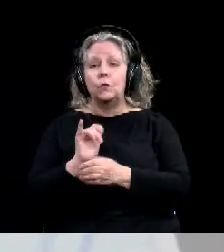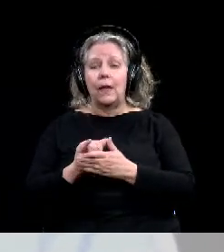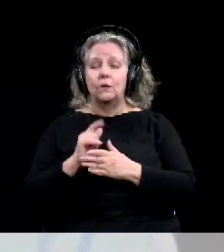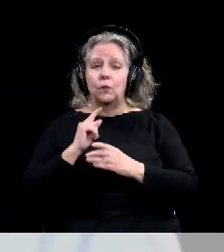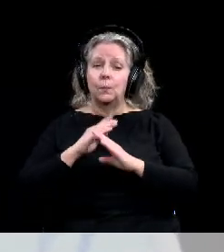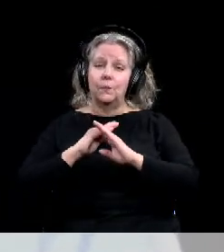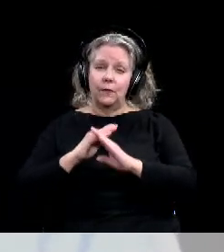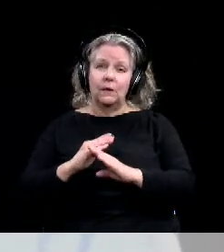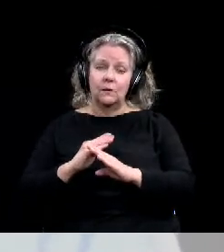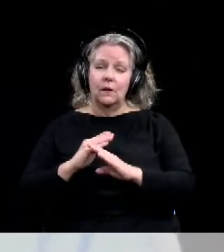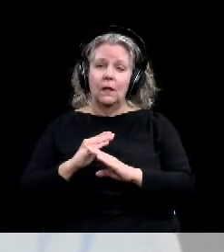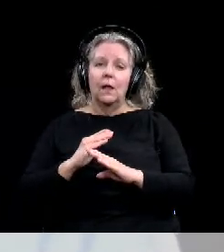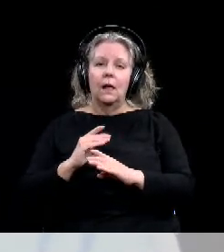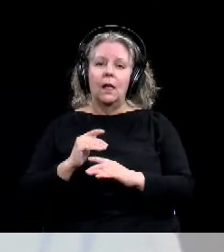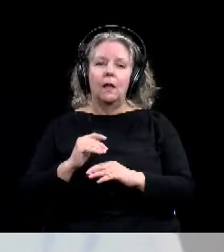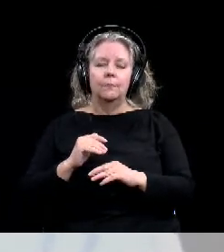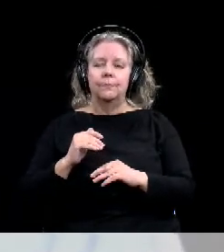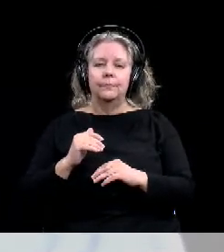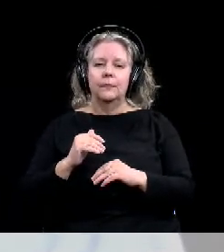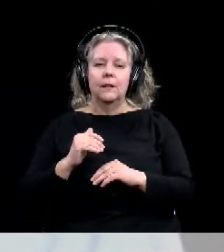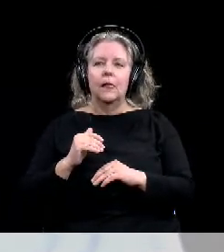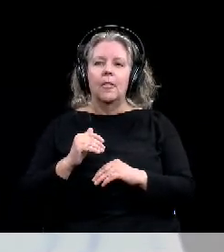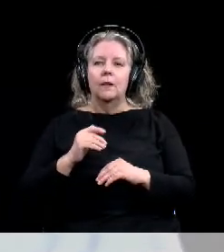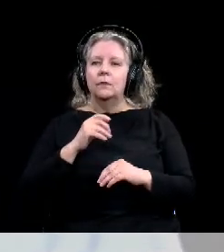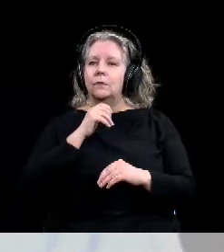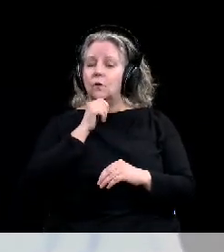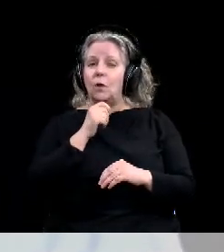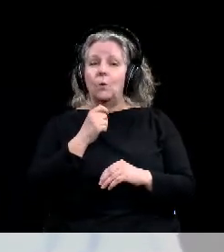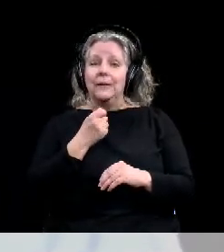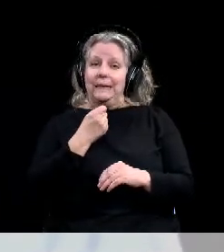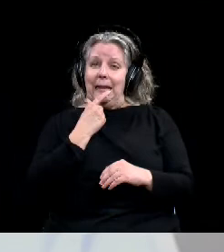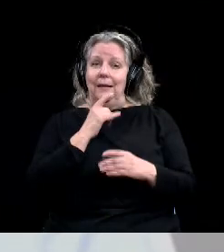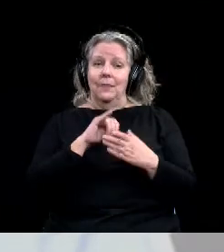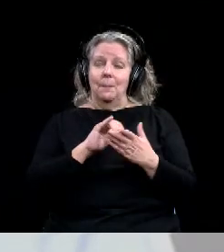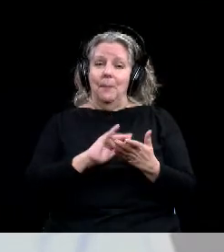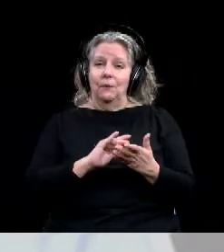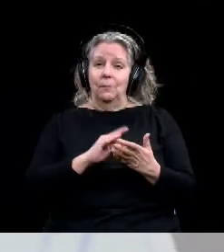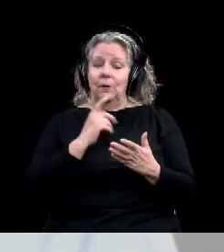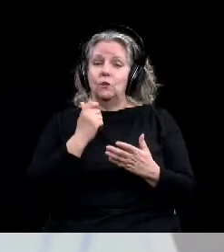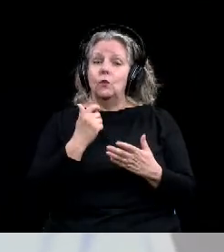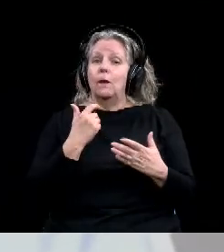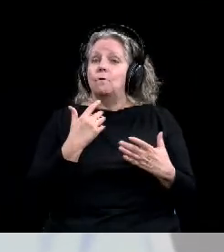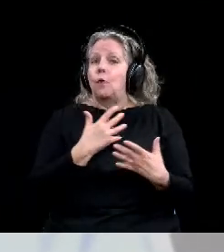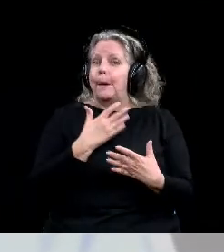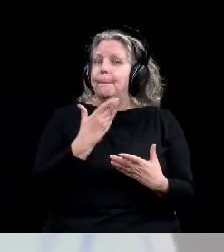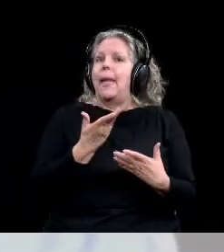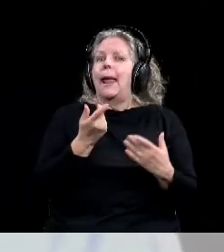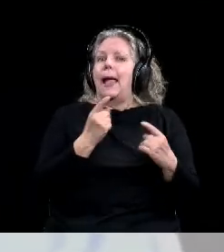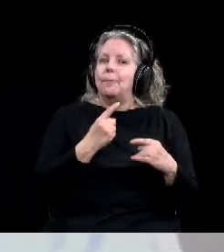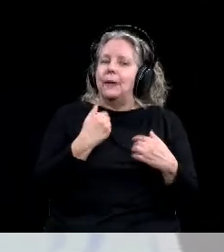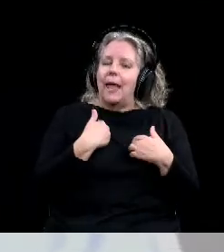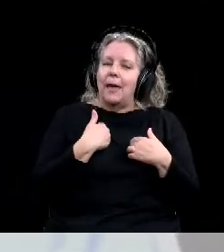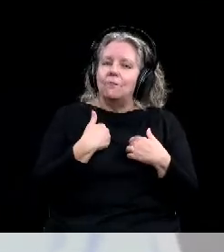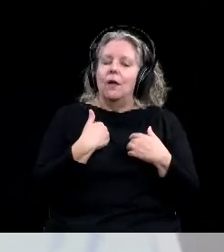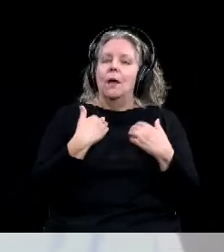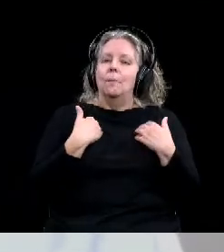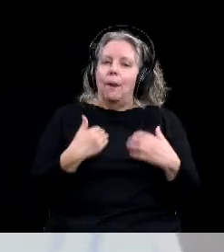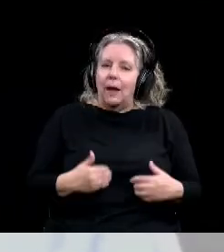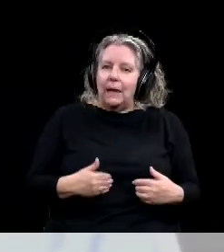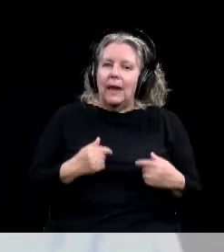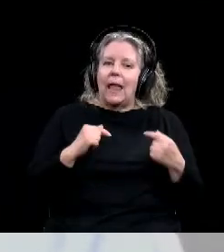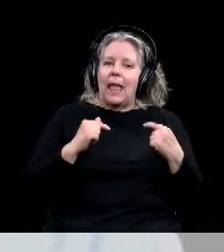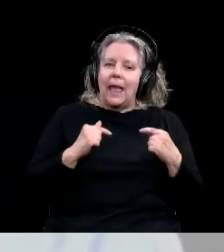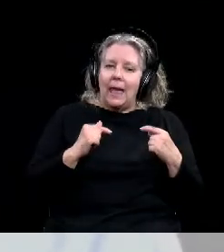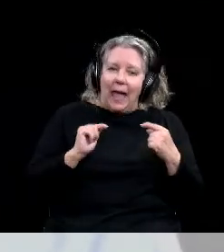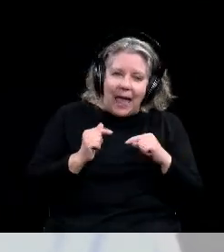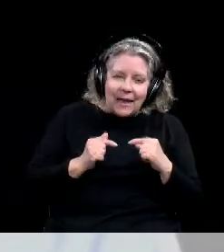afraid you might have some body aches or chills. But if you're someone who your primary care team has said, yeah, it's